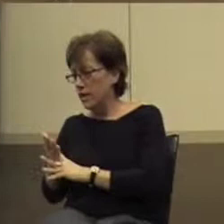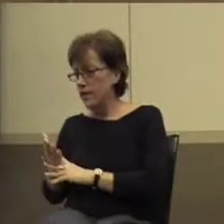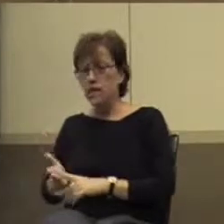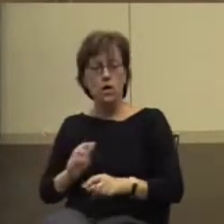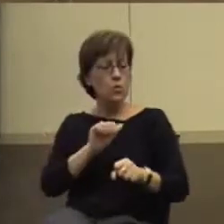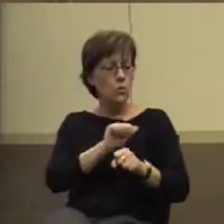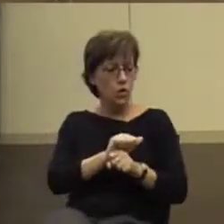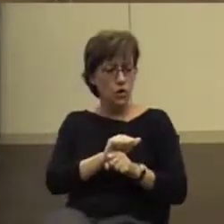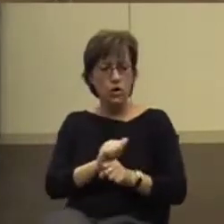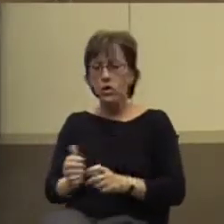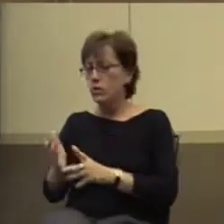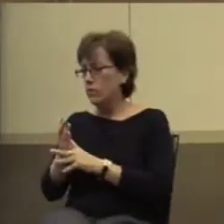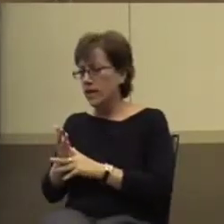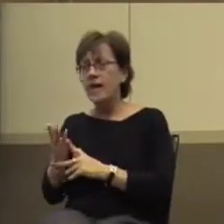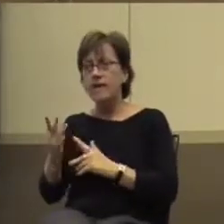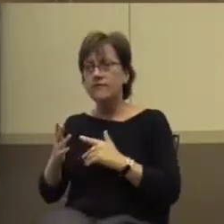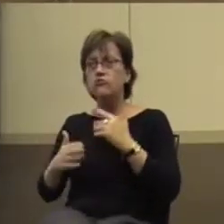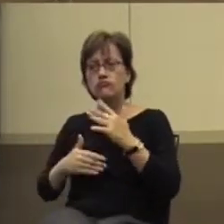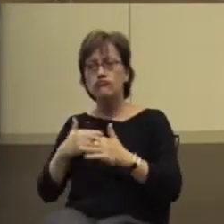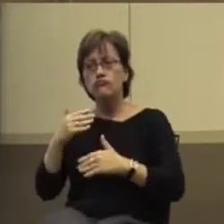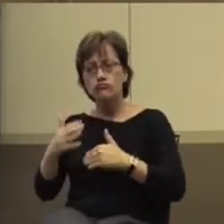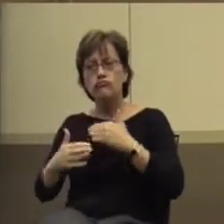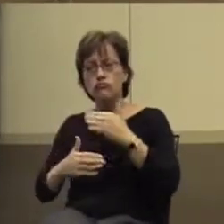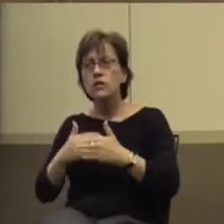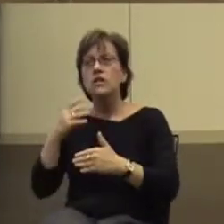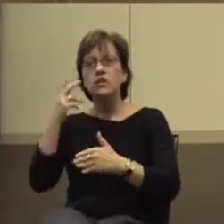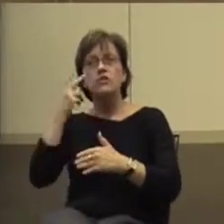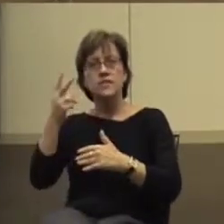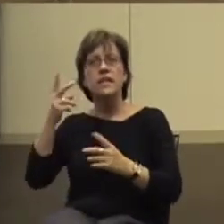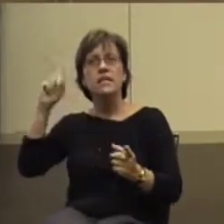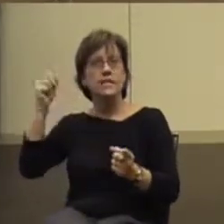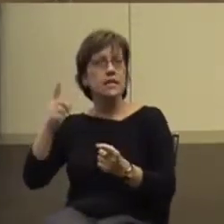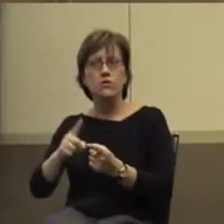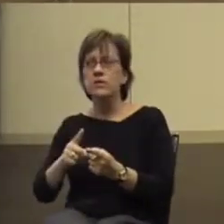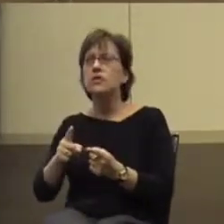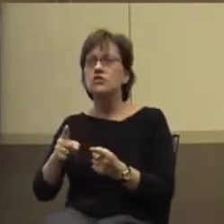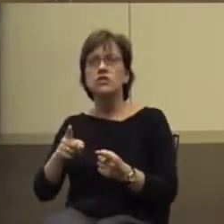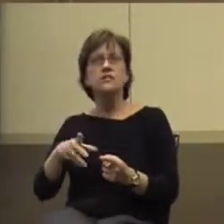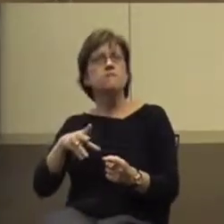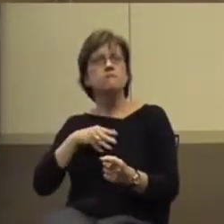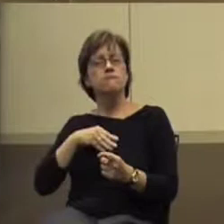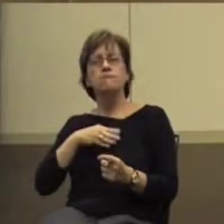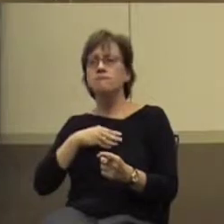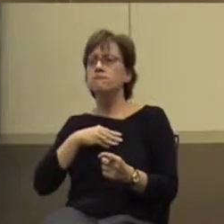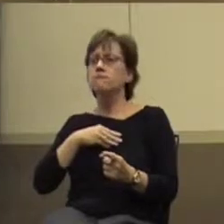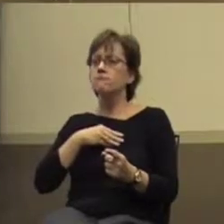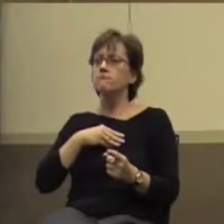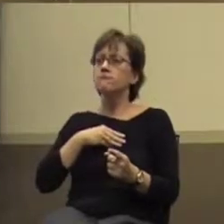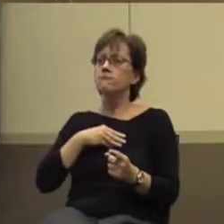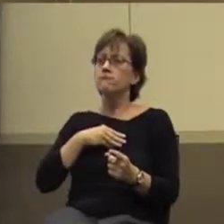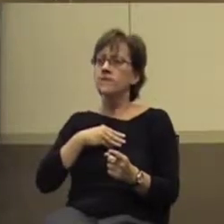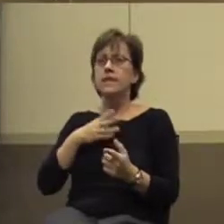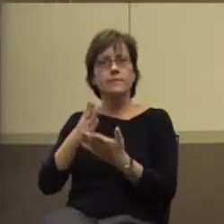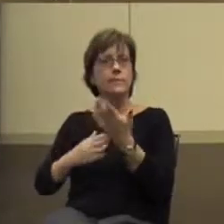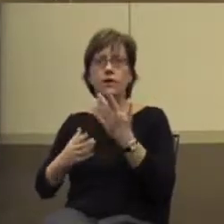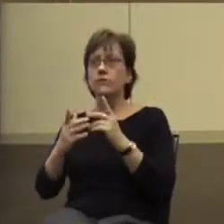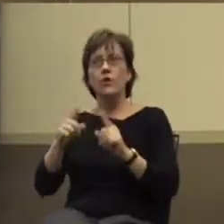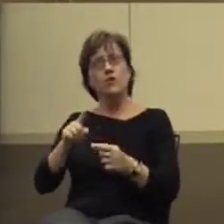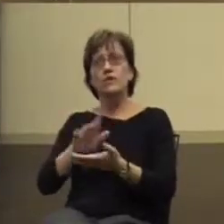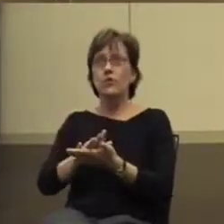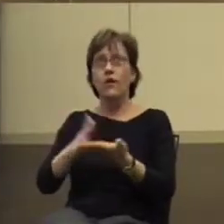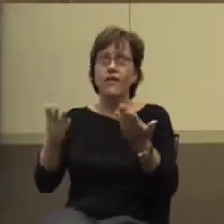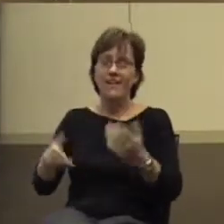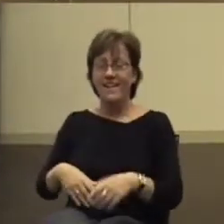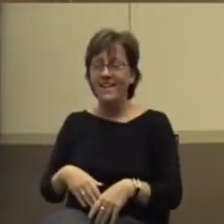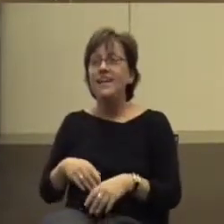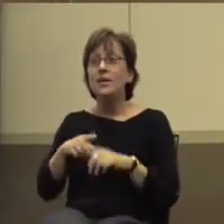and then I do some more work, and then I get my break. Once she gets that down, you do see like a decrease. It's almost like she accepts it, like that's part of going to school. But yeah,